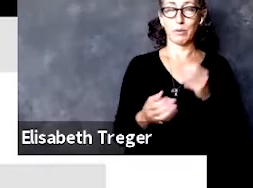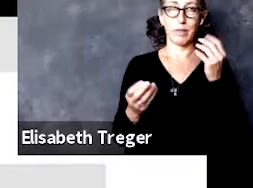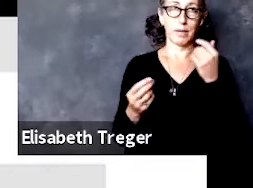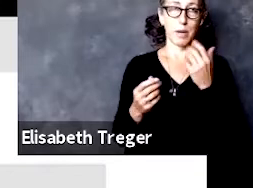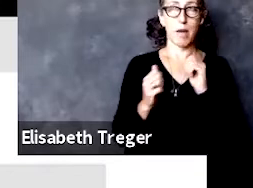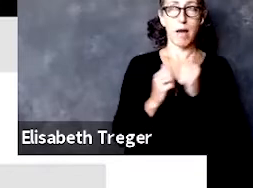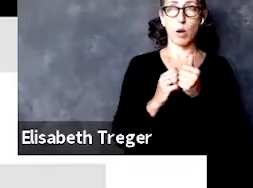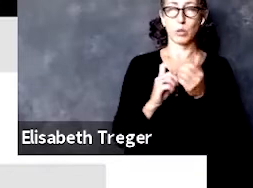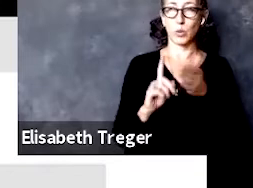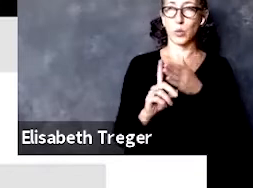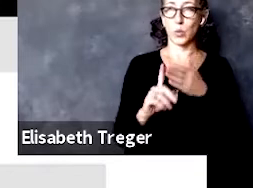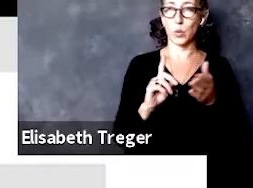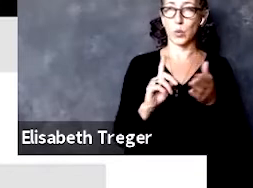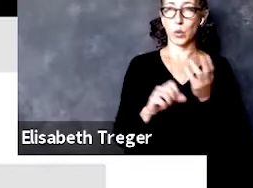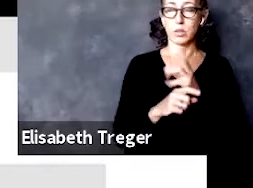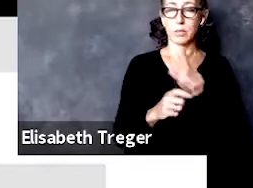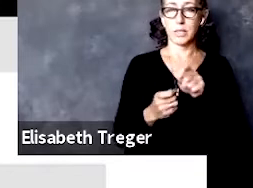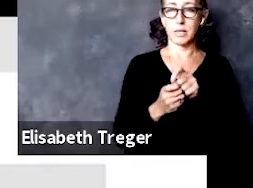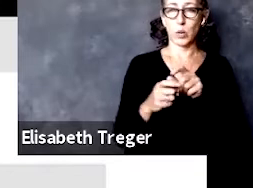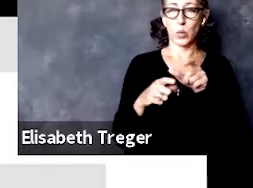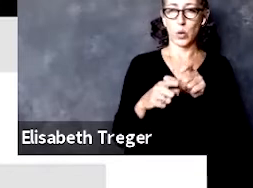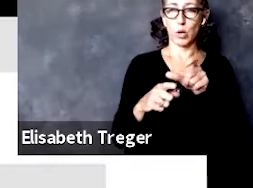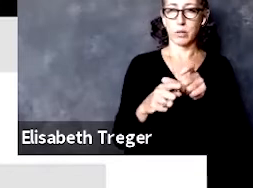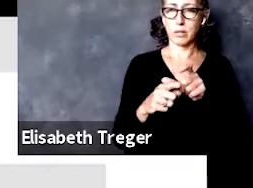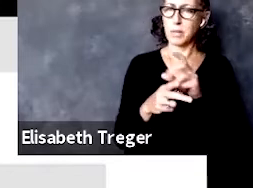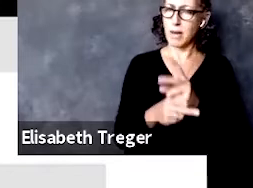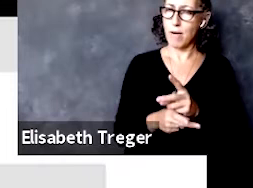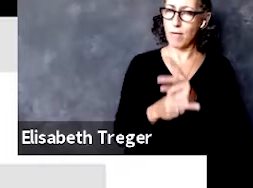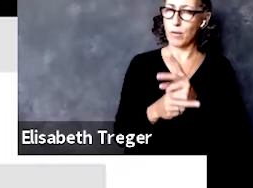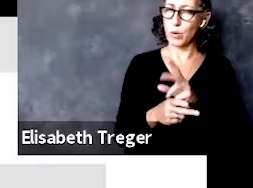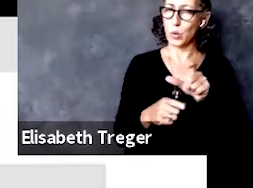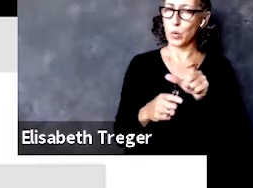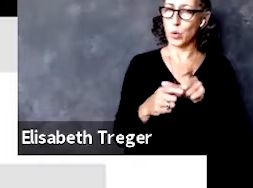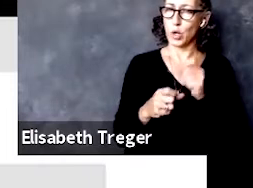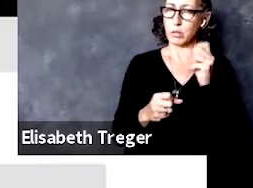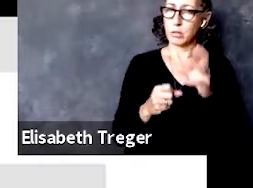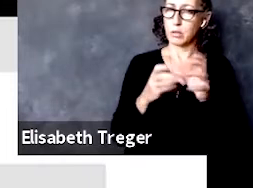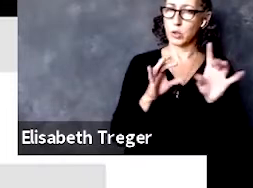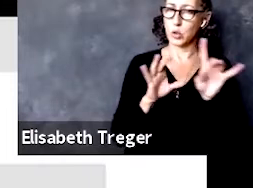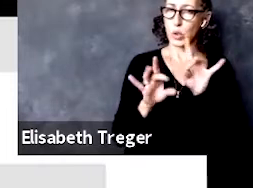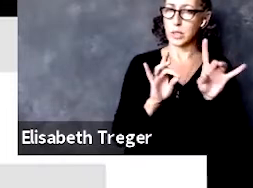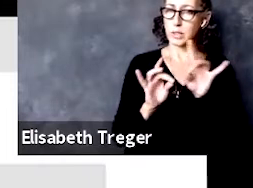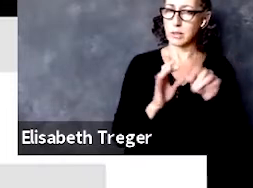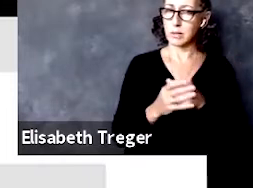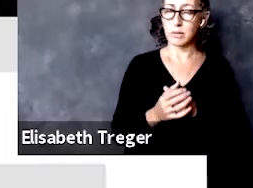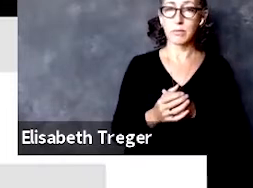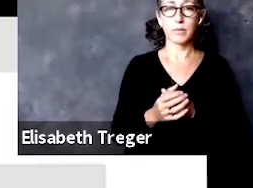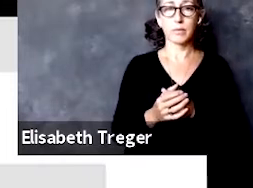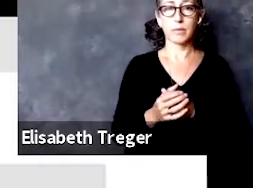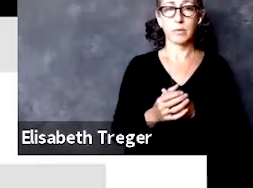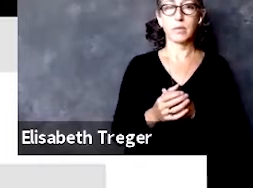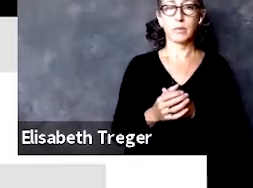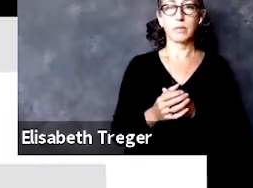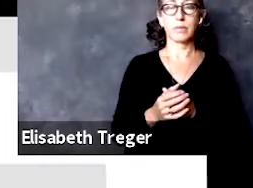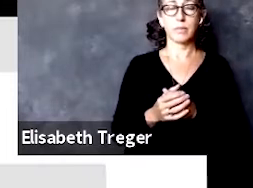the words that we use and be very careful of the words that we use. And so I'm going to pull Drew Weston back